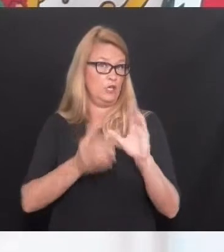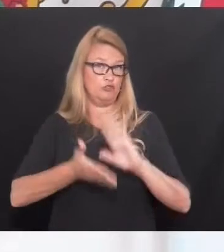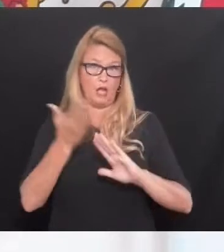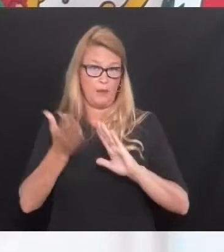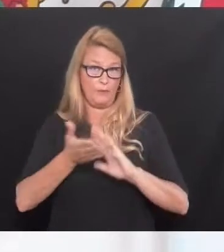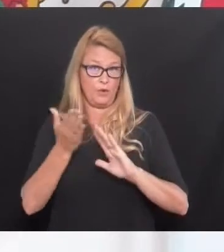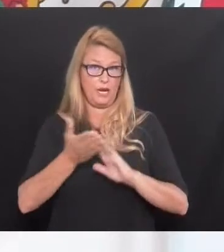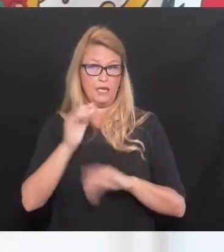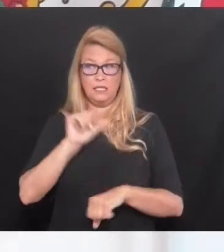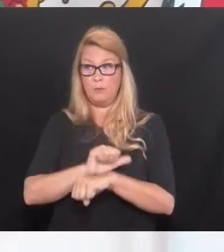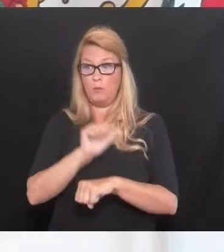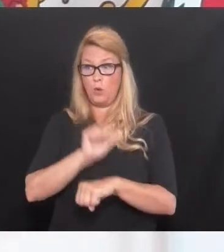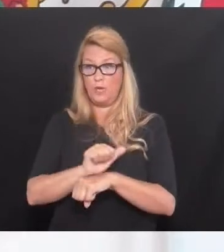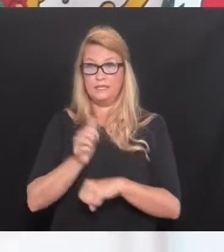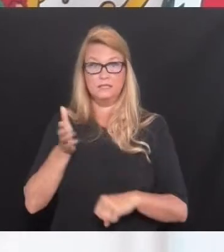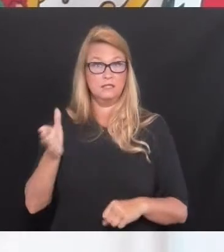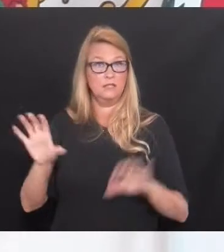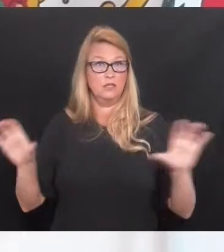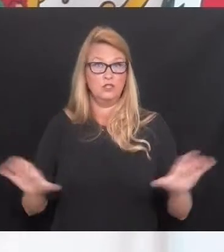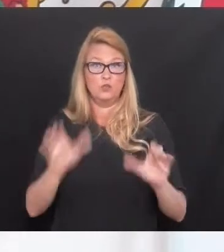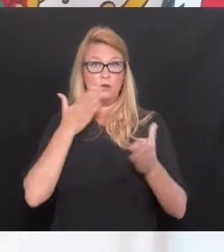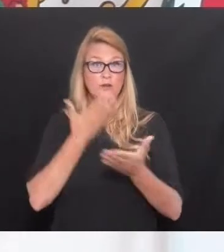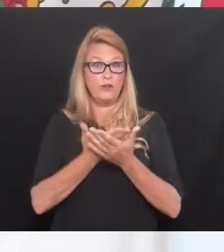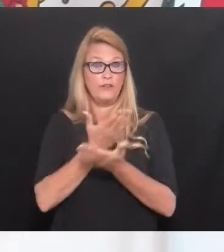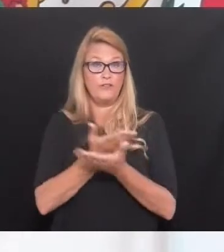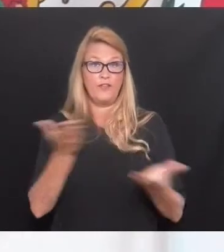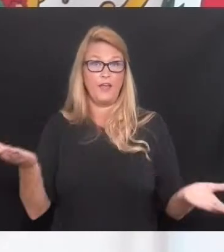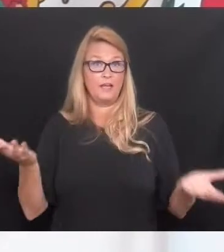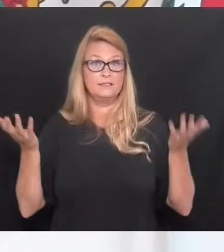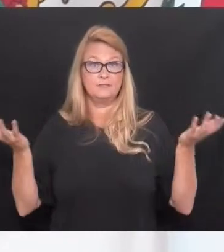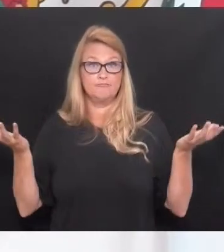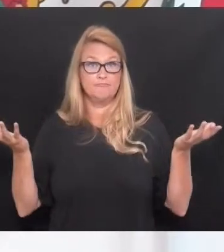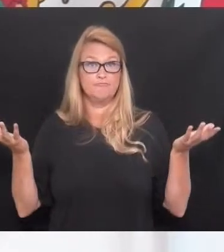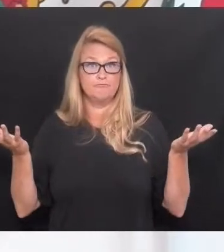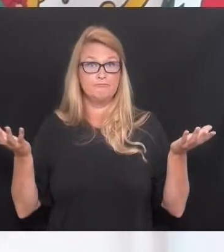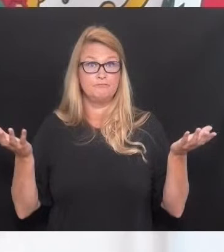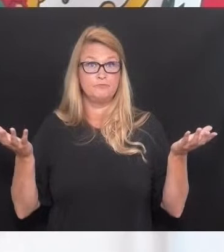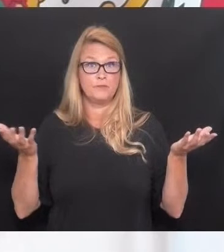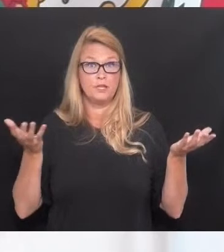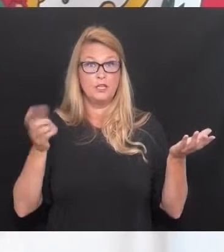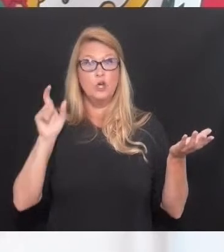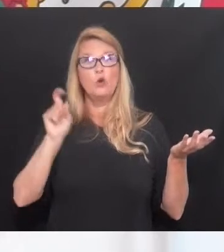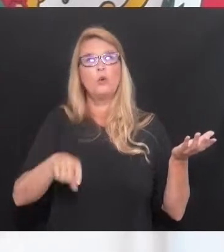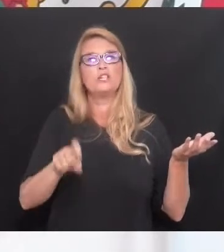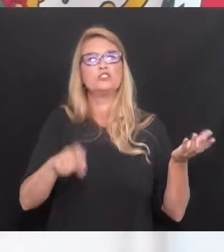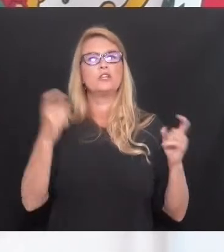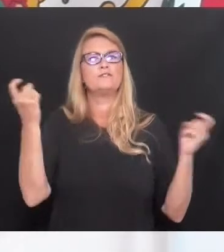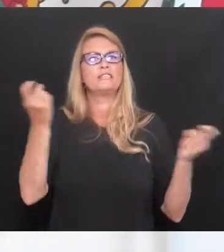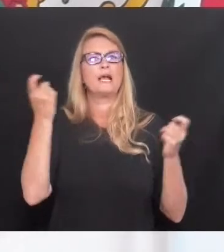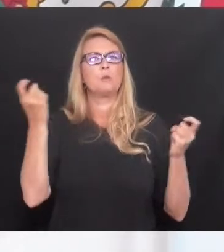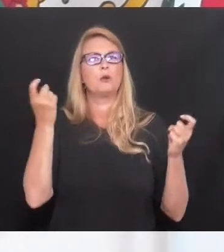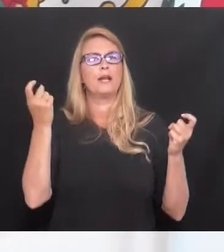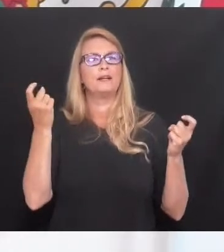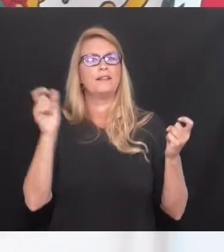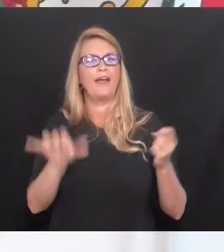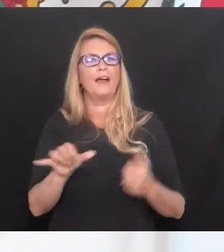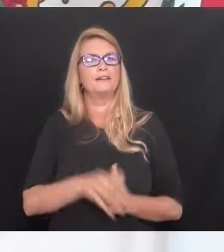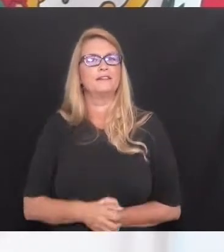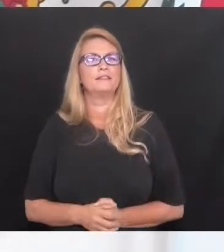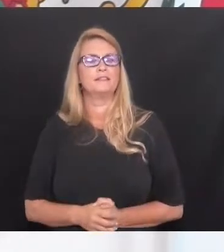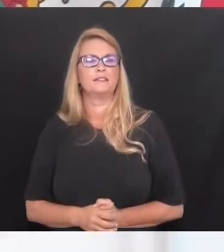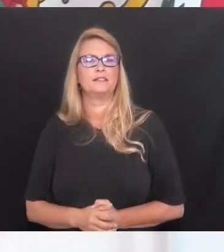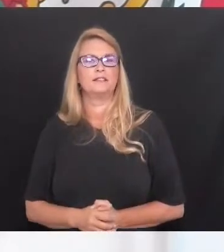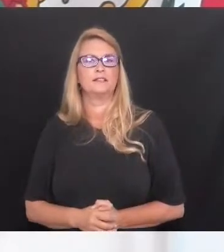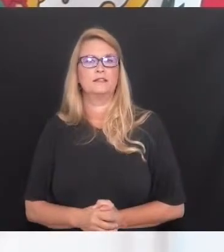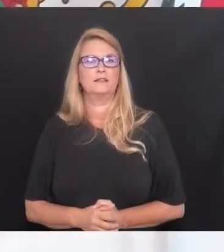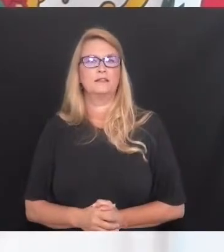employees are down there doing great stuff, and we should have celebrated that. What we should have celebrated was to say